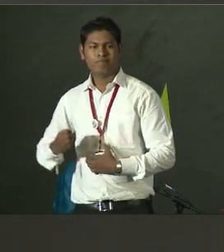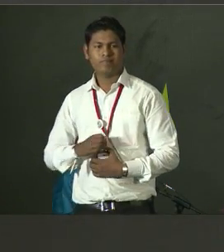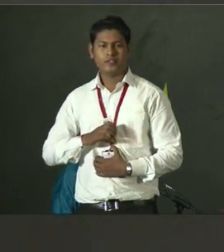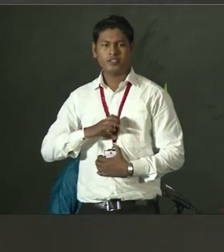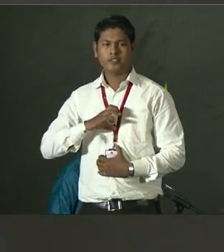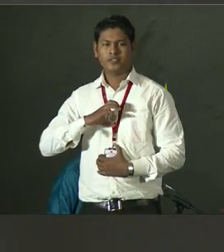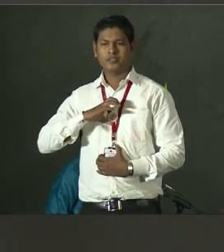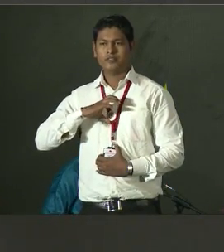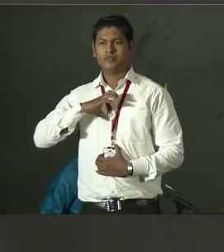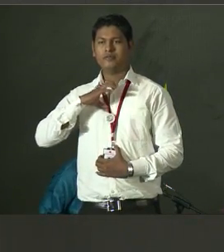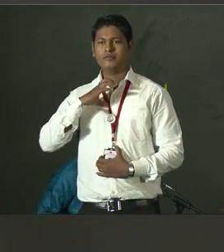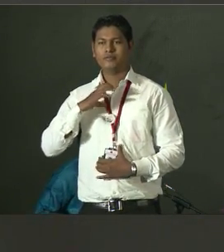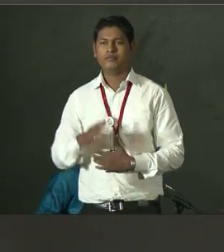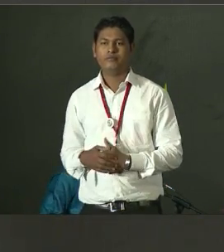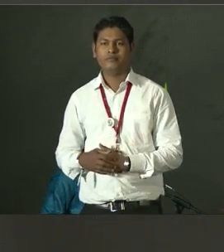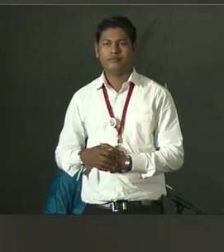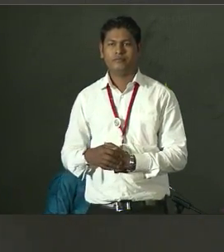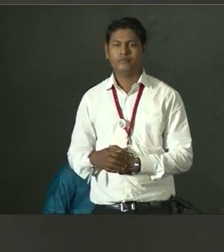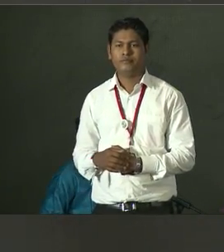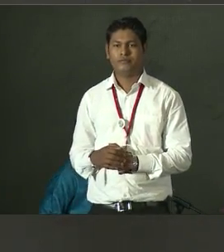going on and on in my